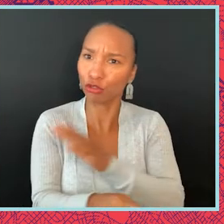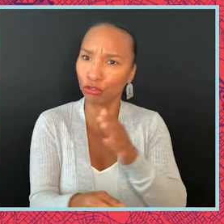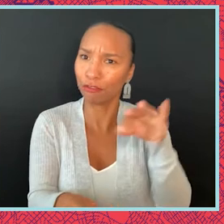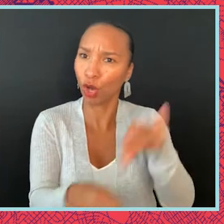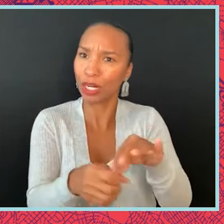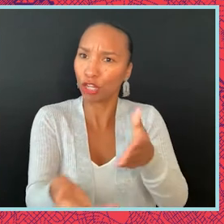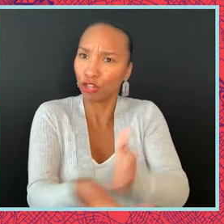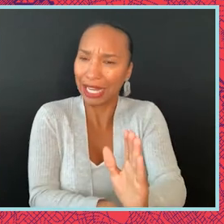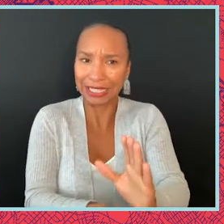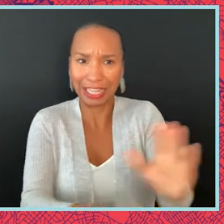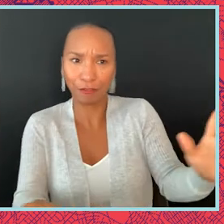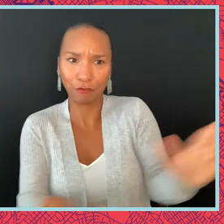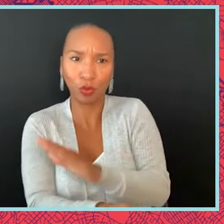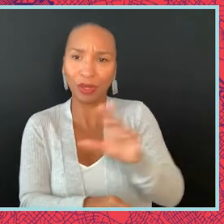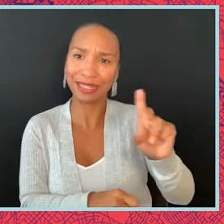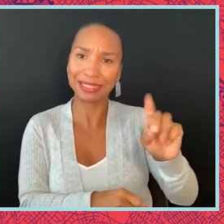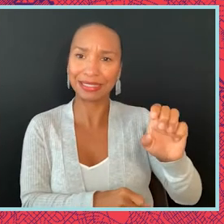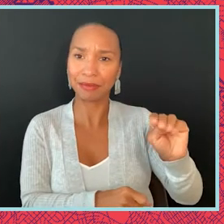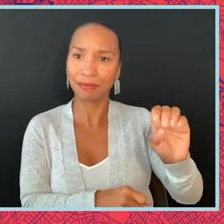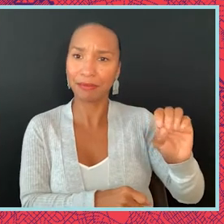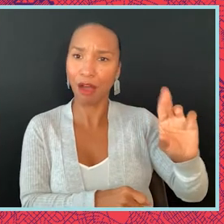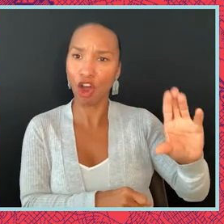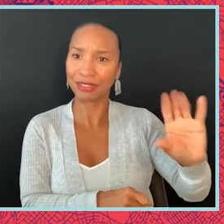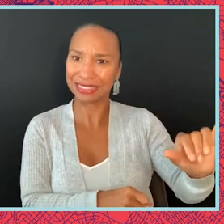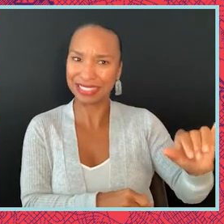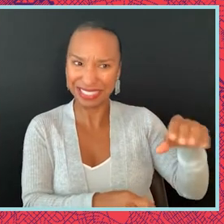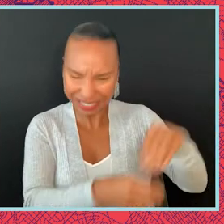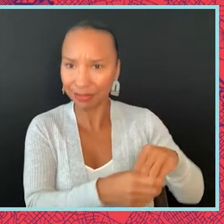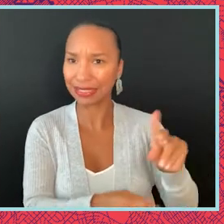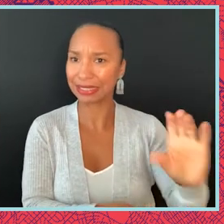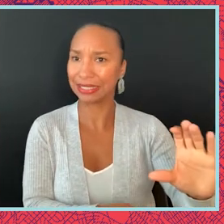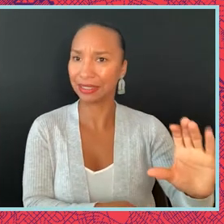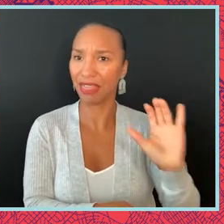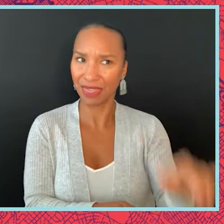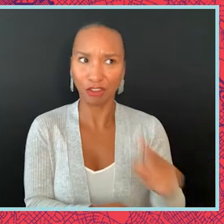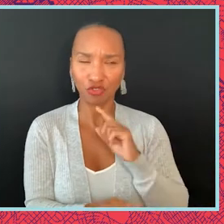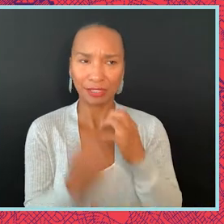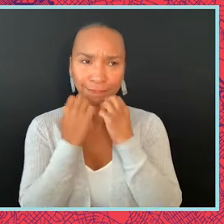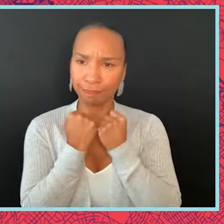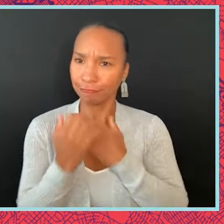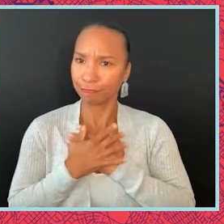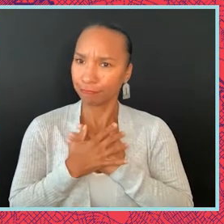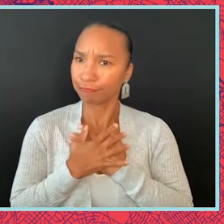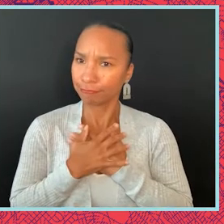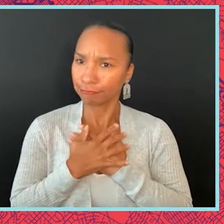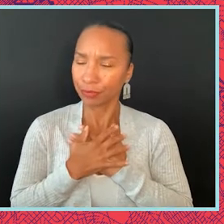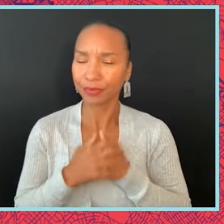full democracy in the District of Columbia, you know, is a cause near and dear, you know, to my